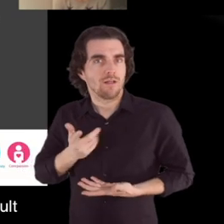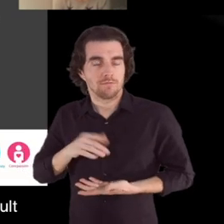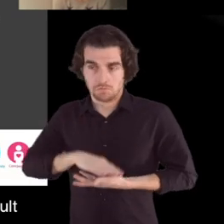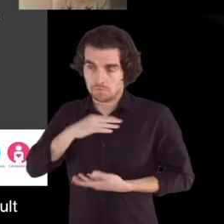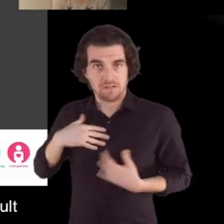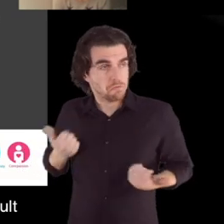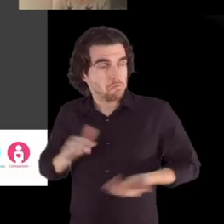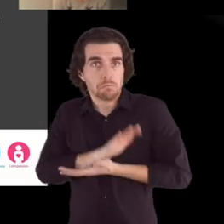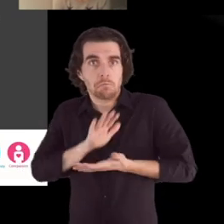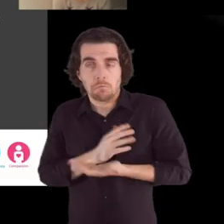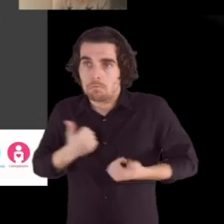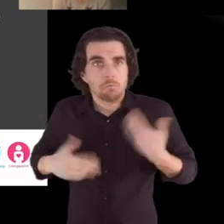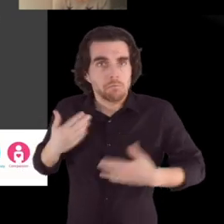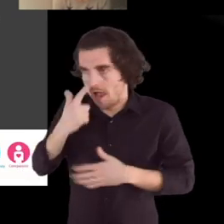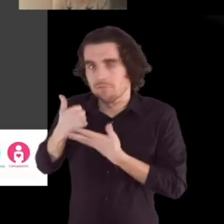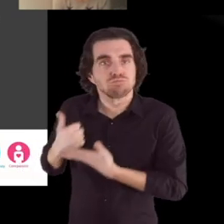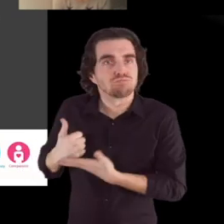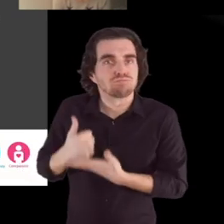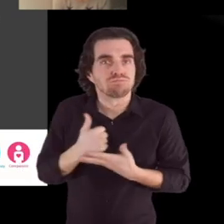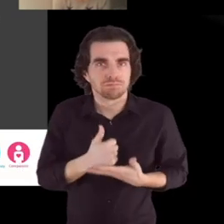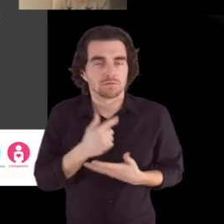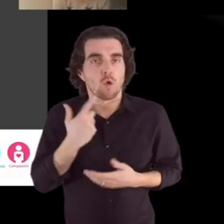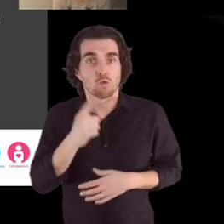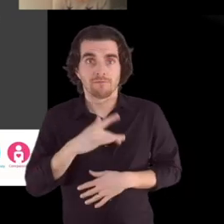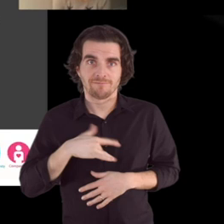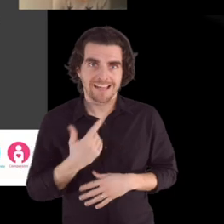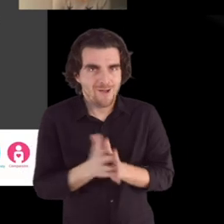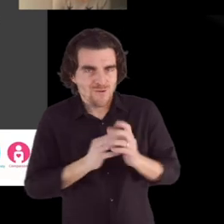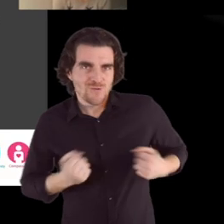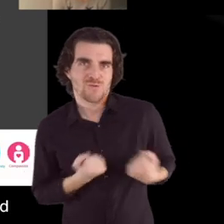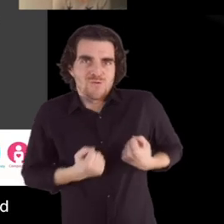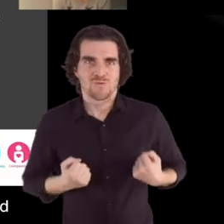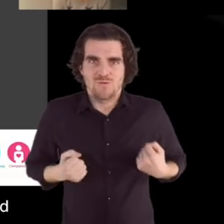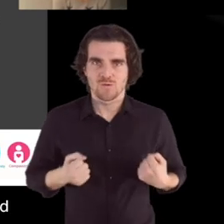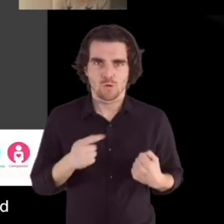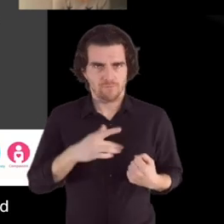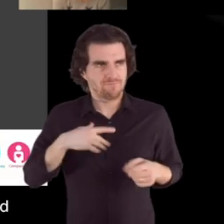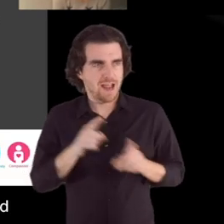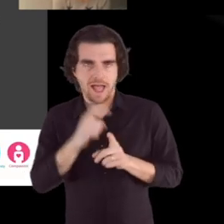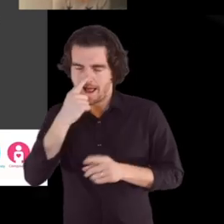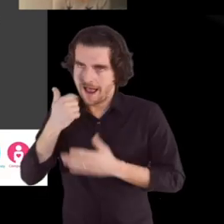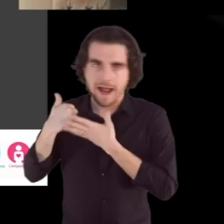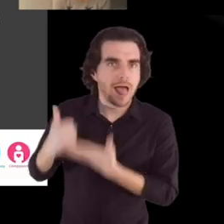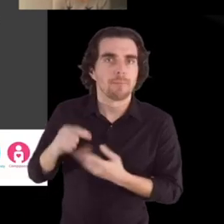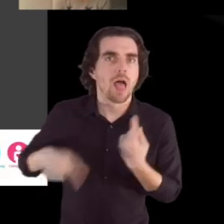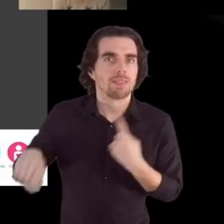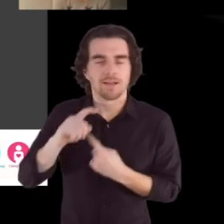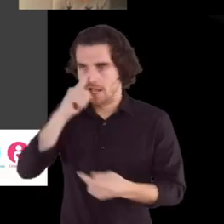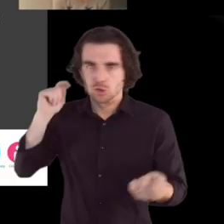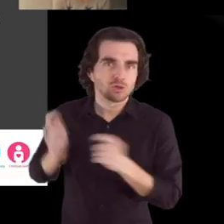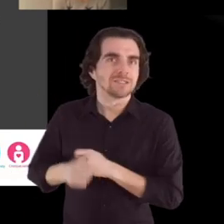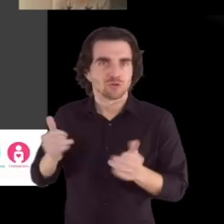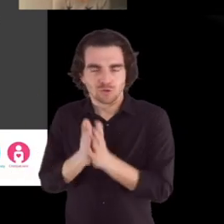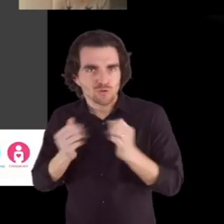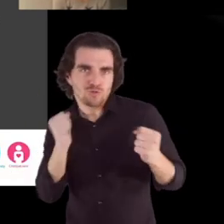to, result in this compassion satisfaction, where you're feeling really energized and feeling like you're able to make a